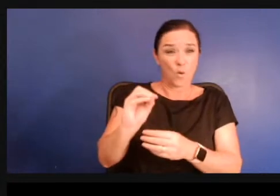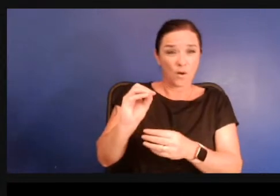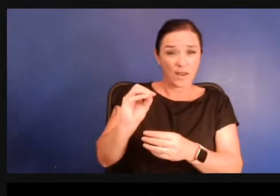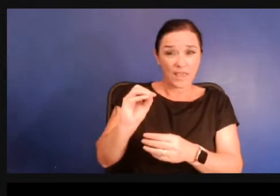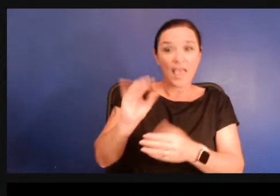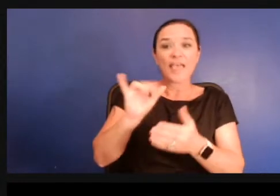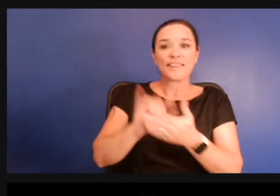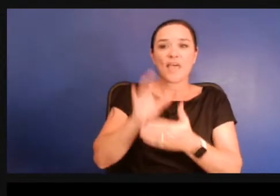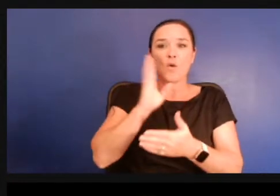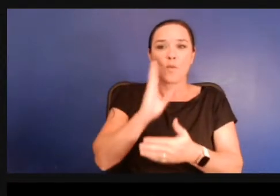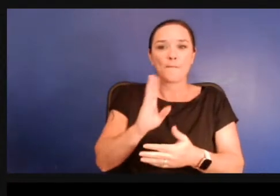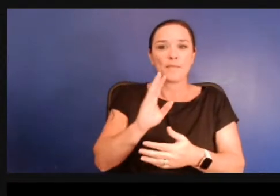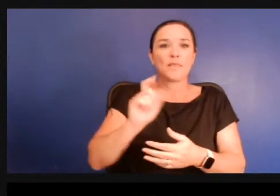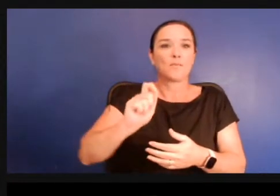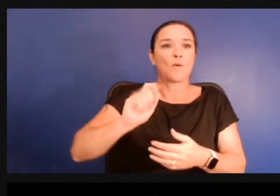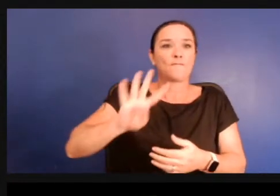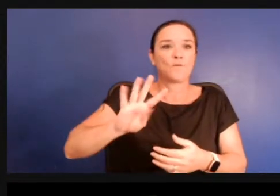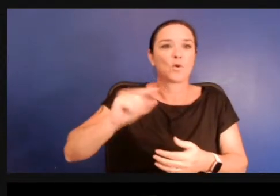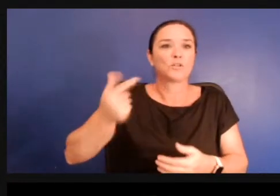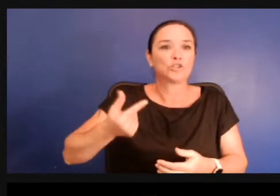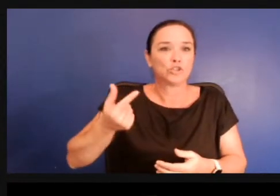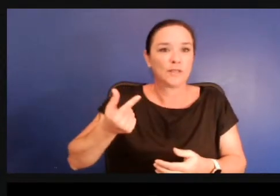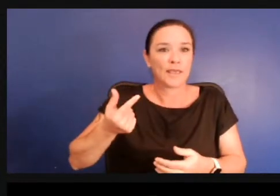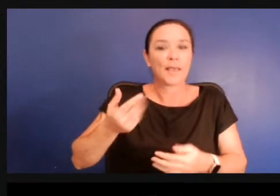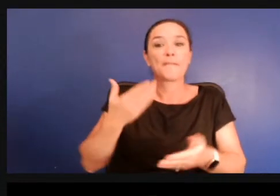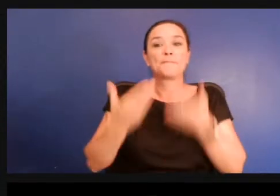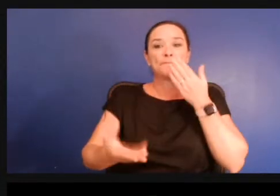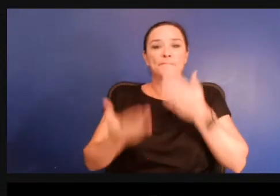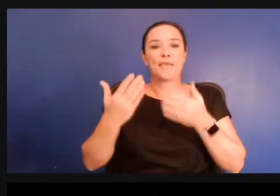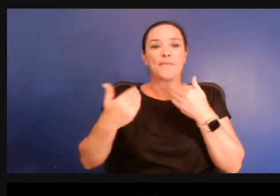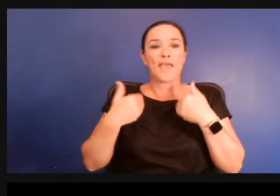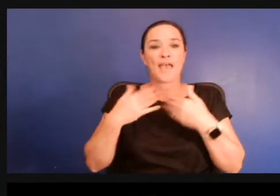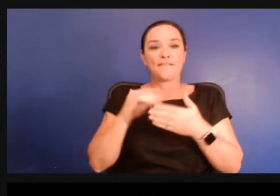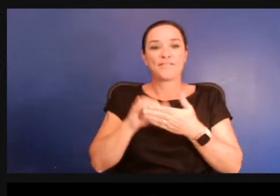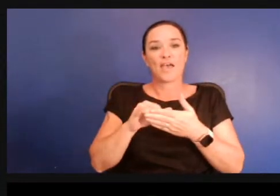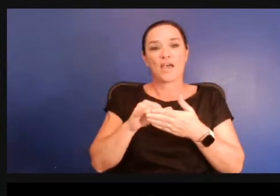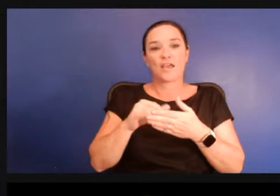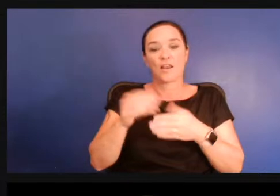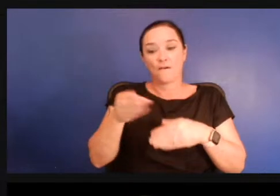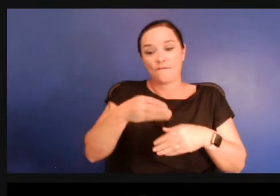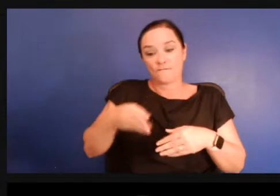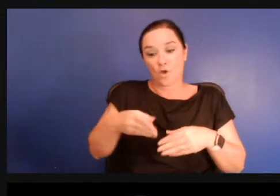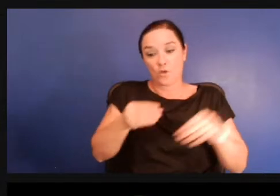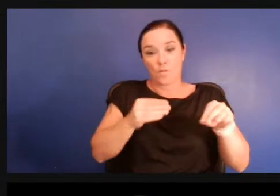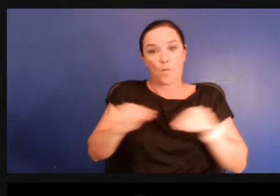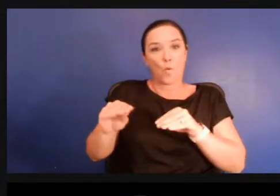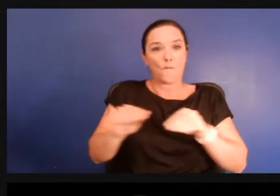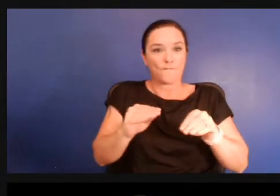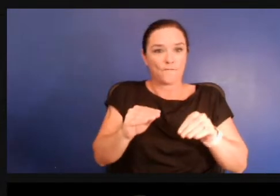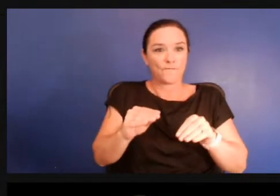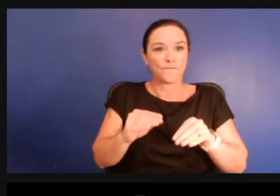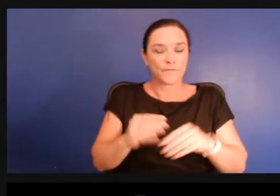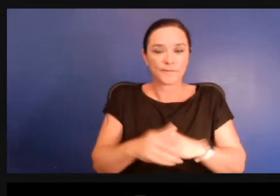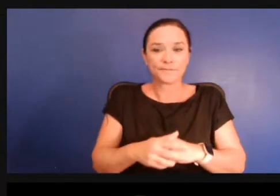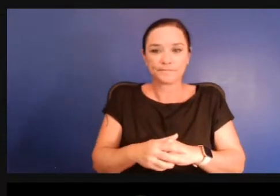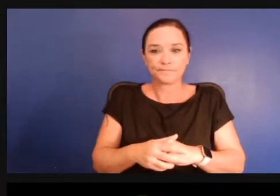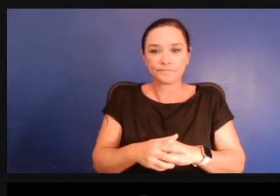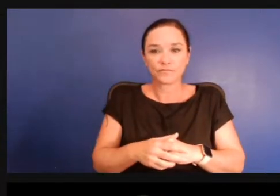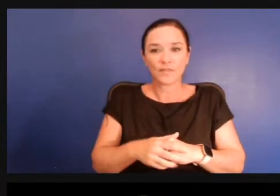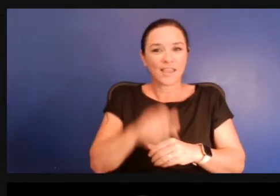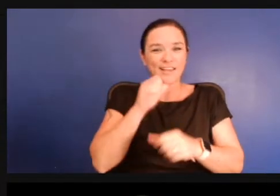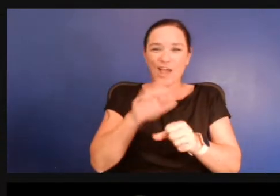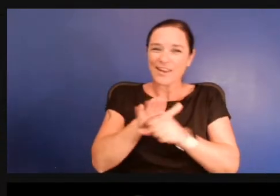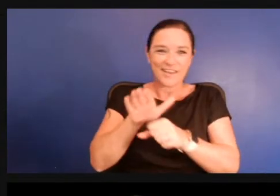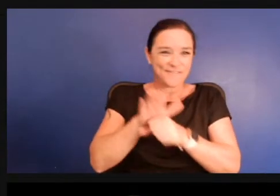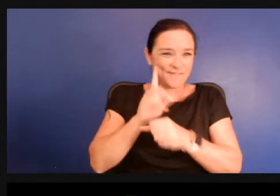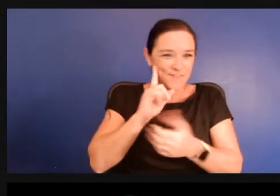Gs, where you might possibly be getting movement on those faults from this shaking. Not quite enough for that. It